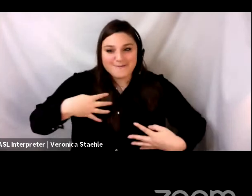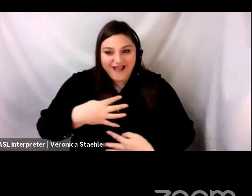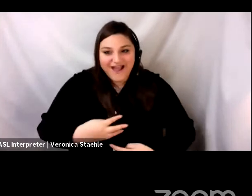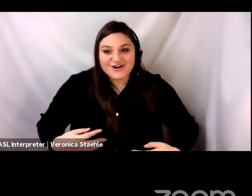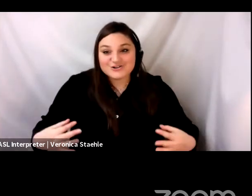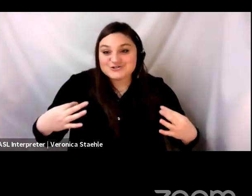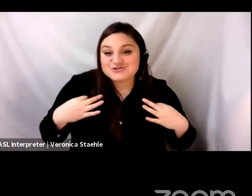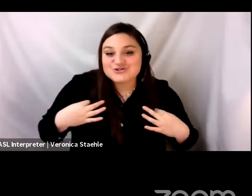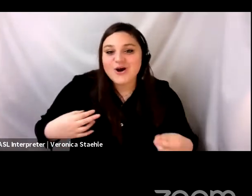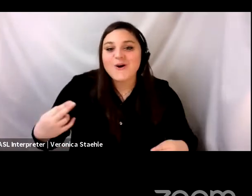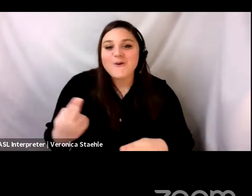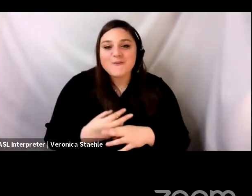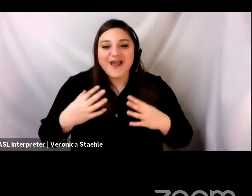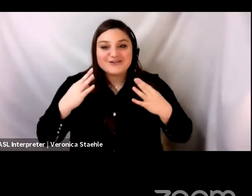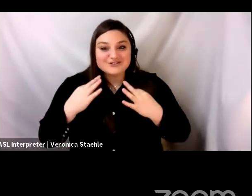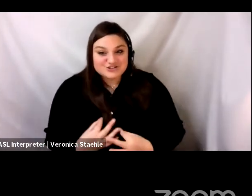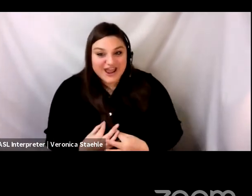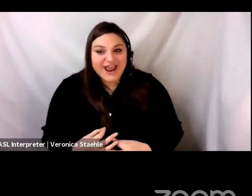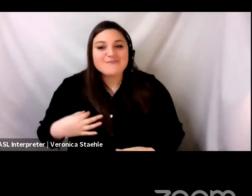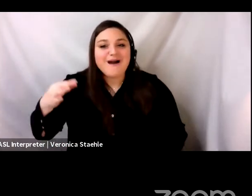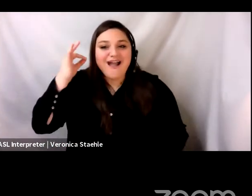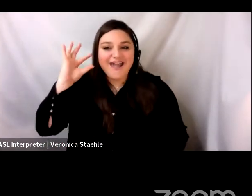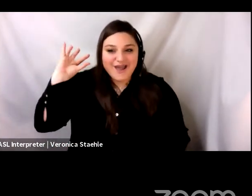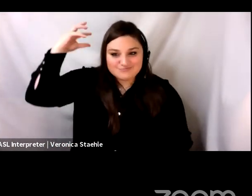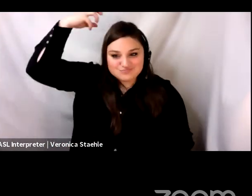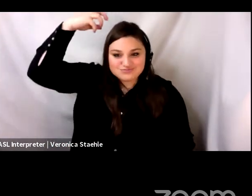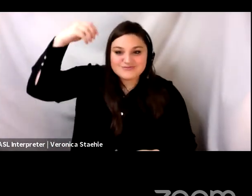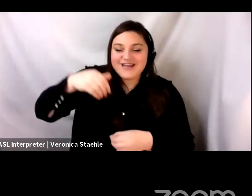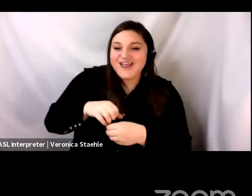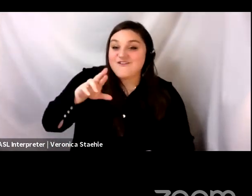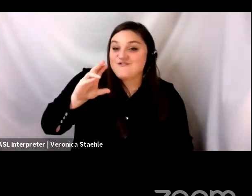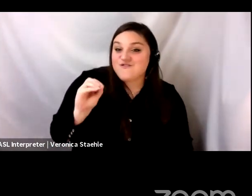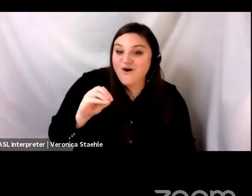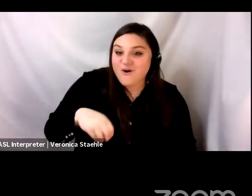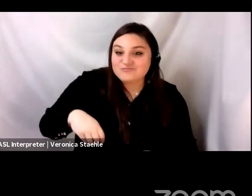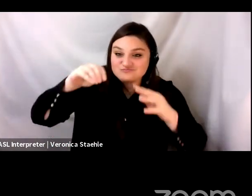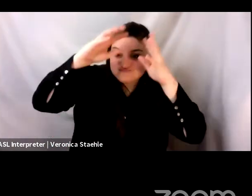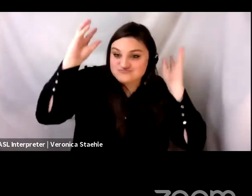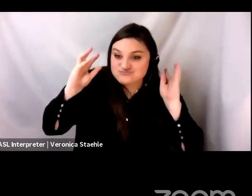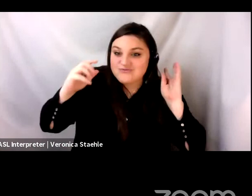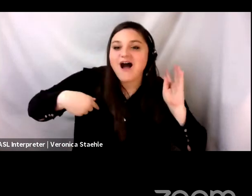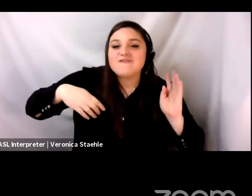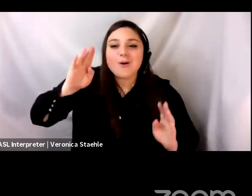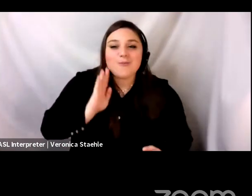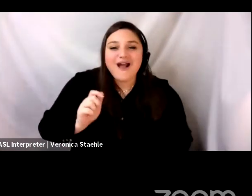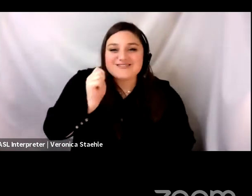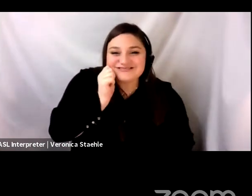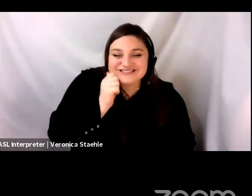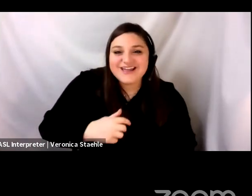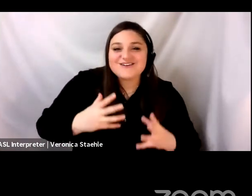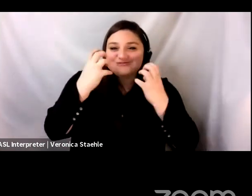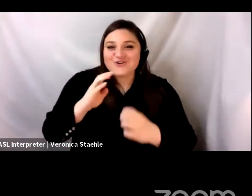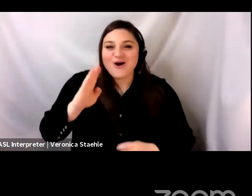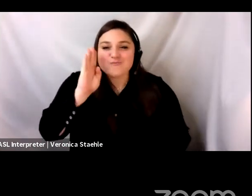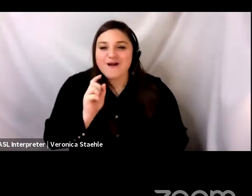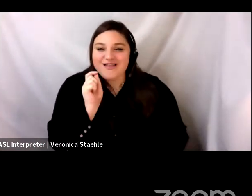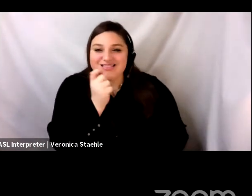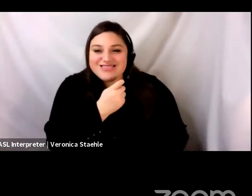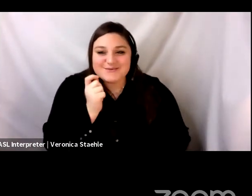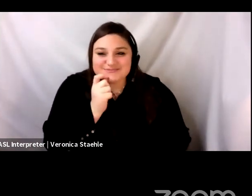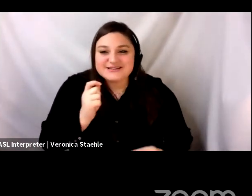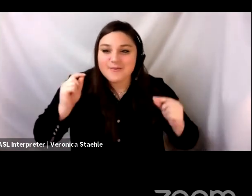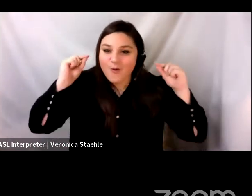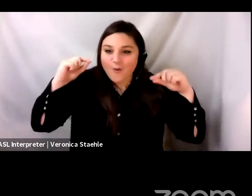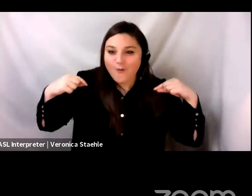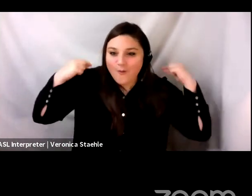chain on. My hair is pulled back into a fro. I have brown skin and a dark brown lipstick with hoop